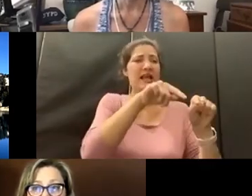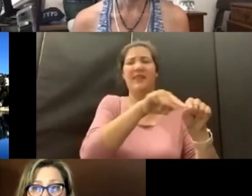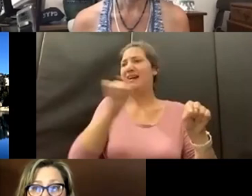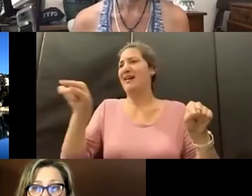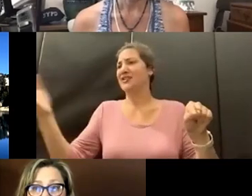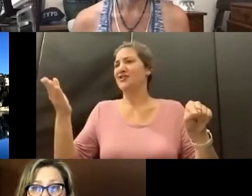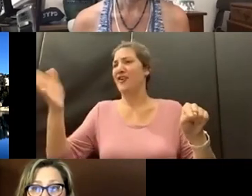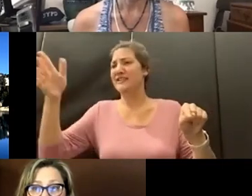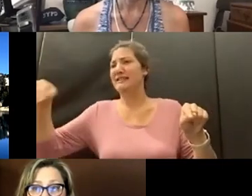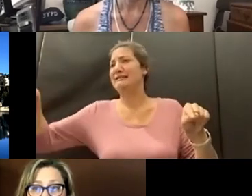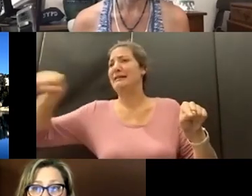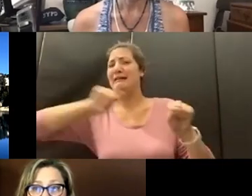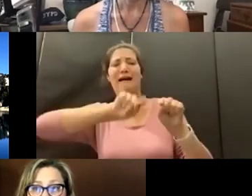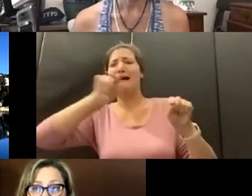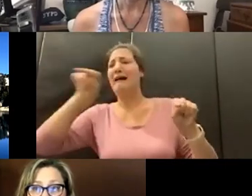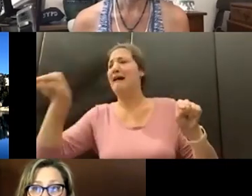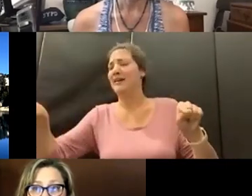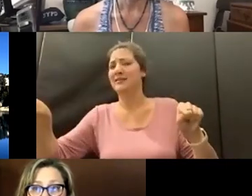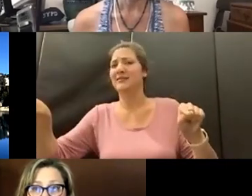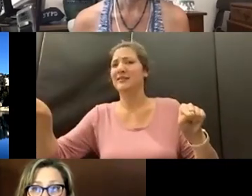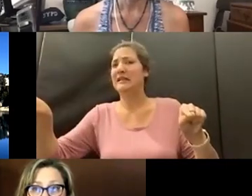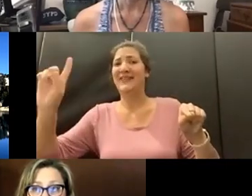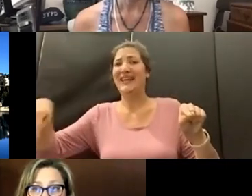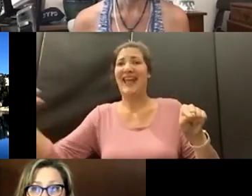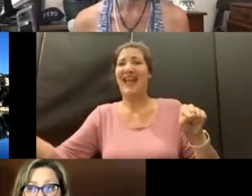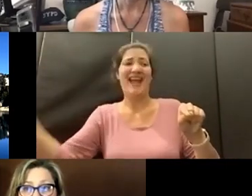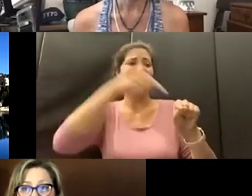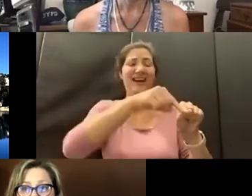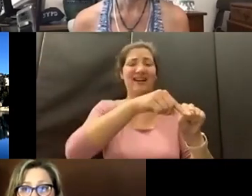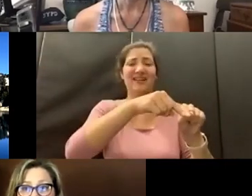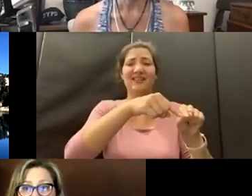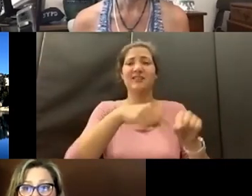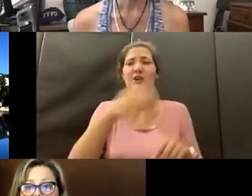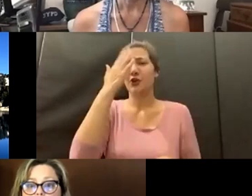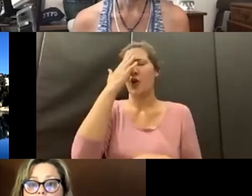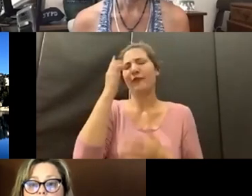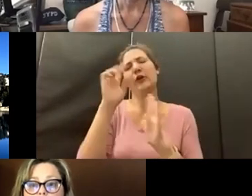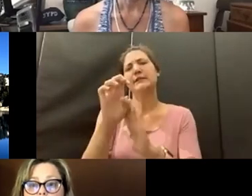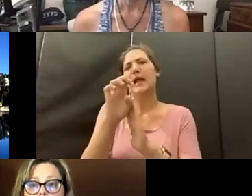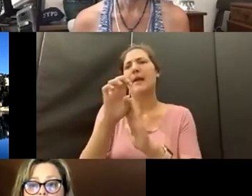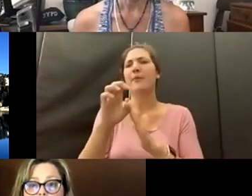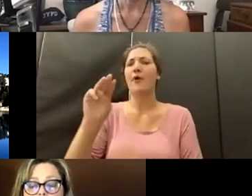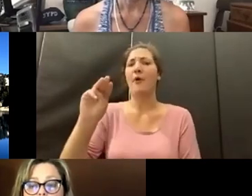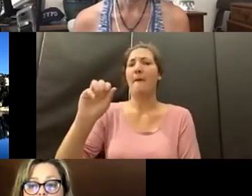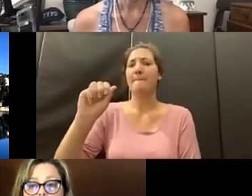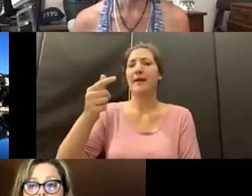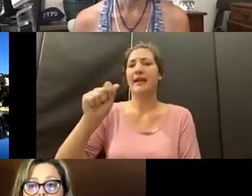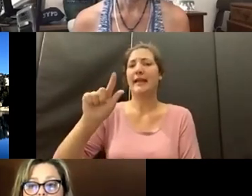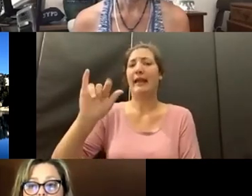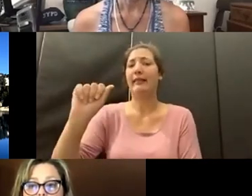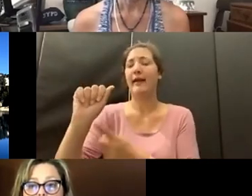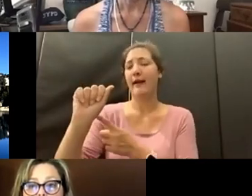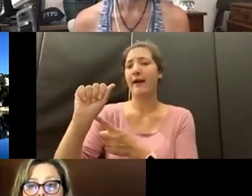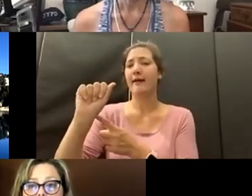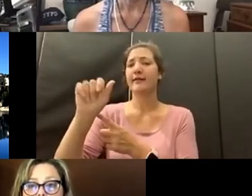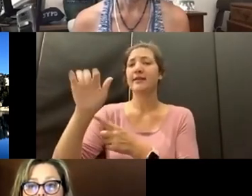have a senior who's living up by the lake in Megalia because they've been up there for 50 years and everybody burned down around them, but they're still in